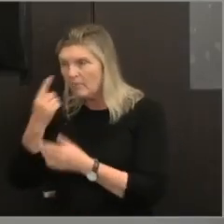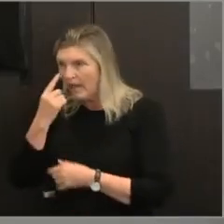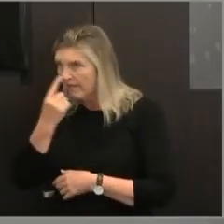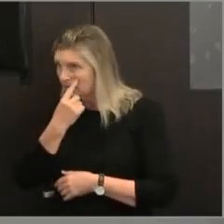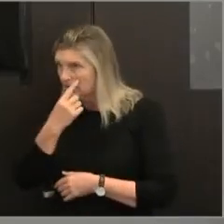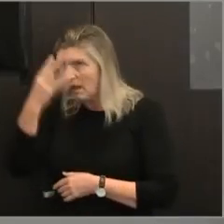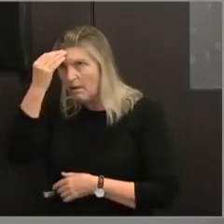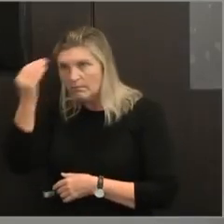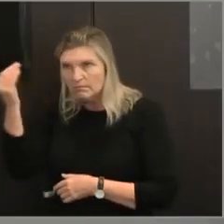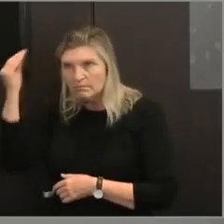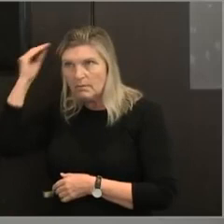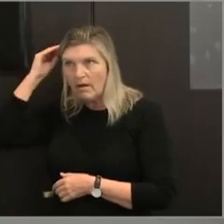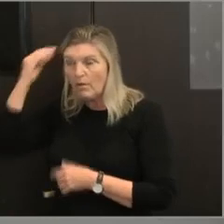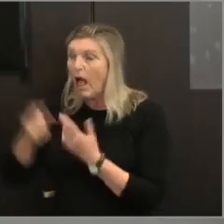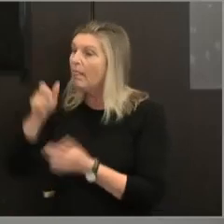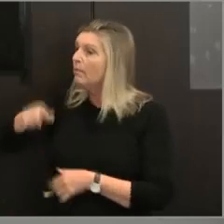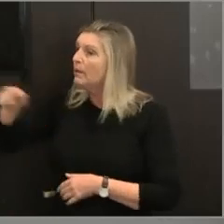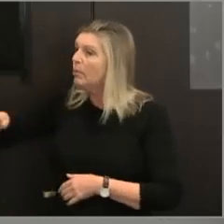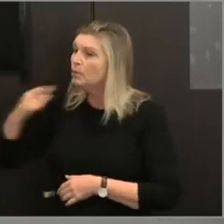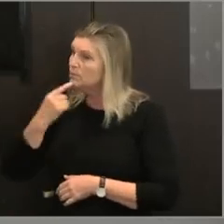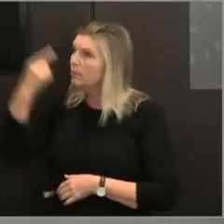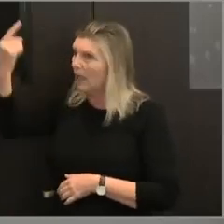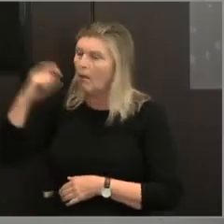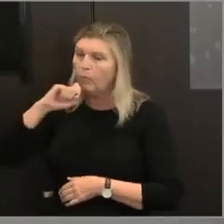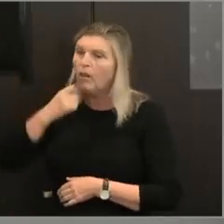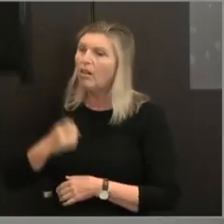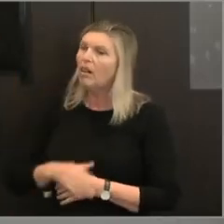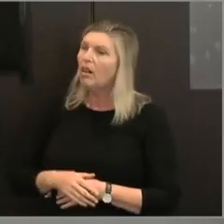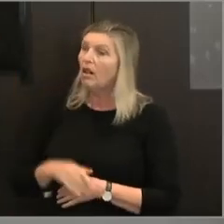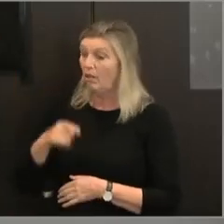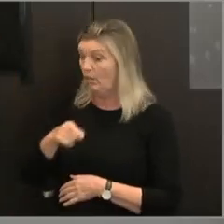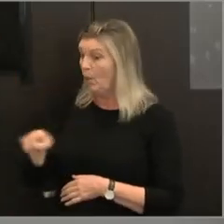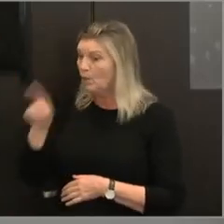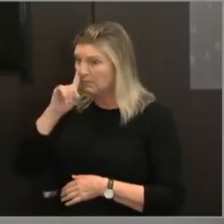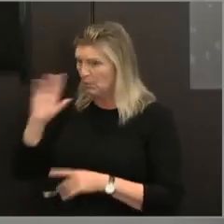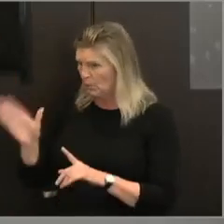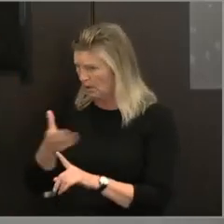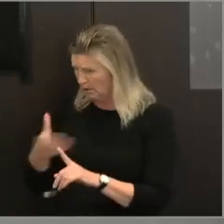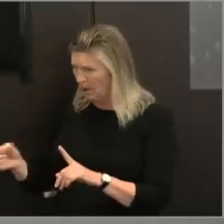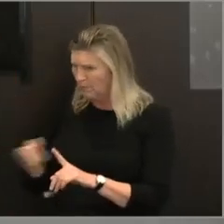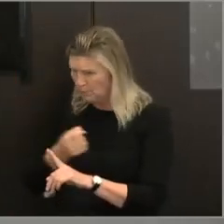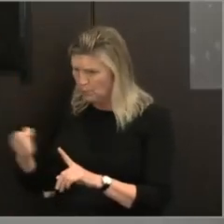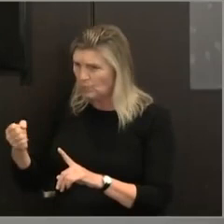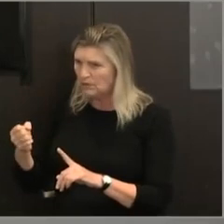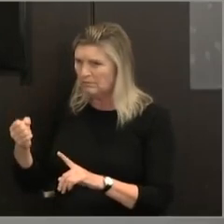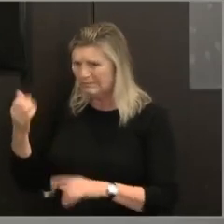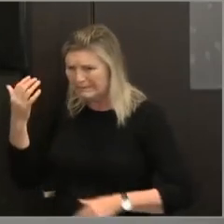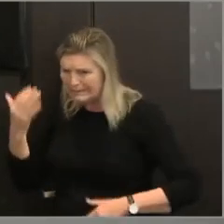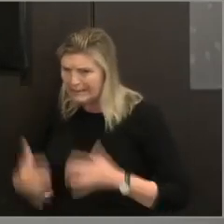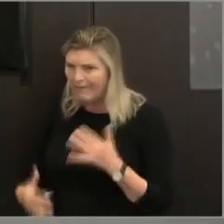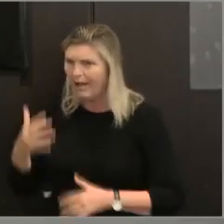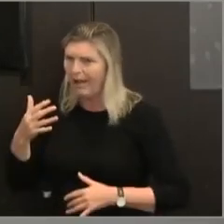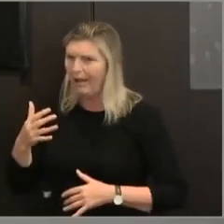given to this tribunal by others, and particularly those who have suffered abuse while in state or